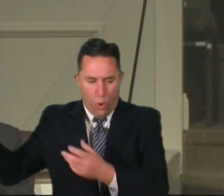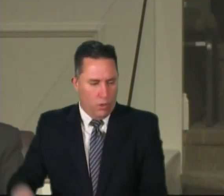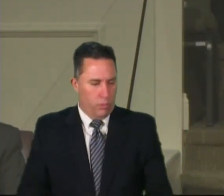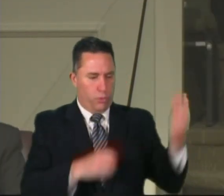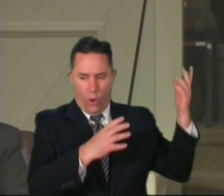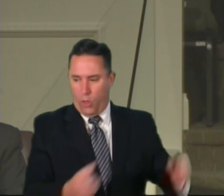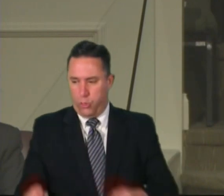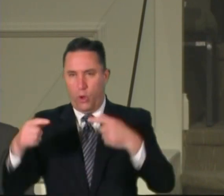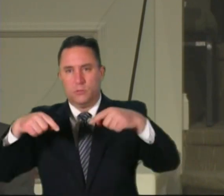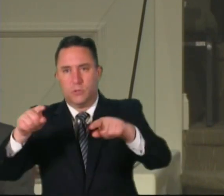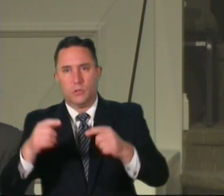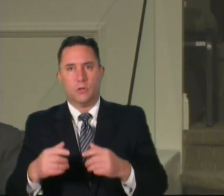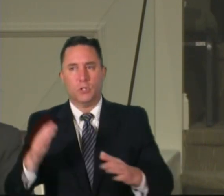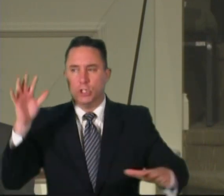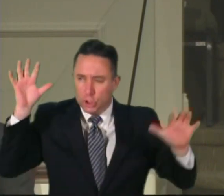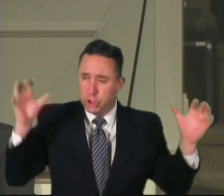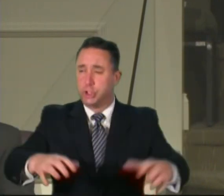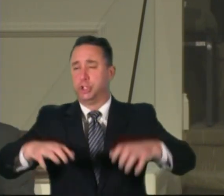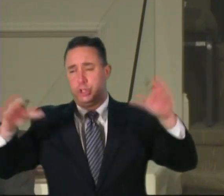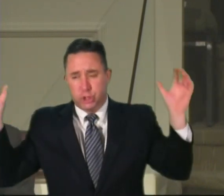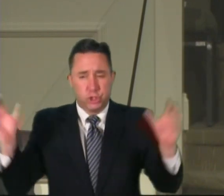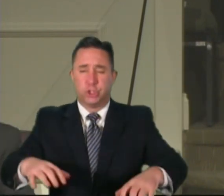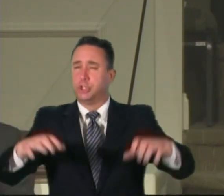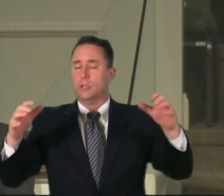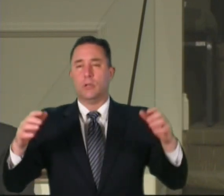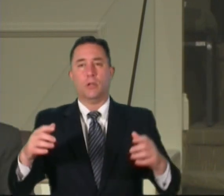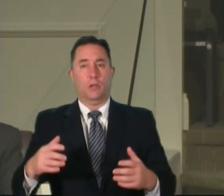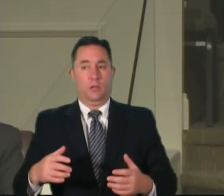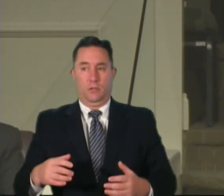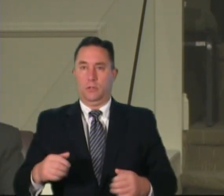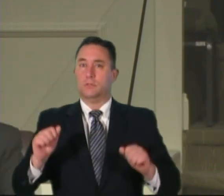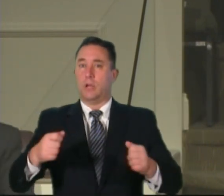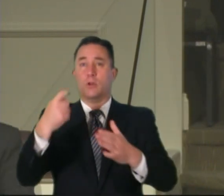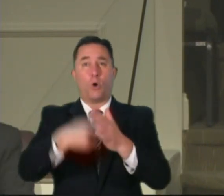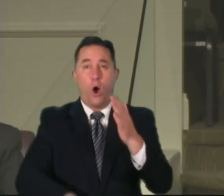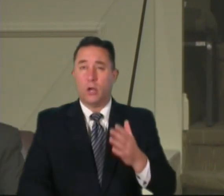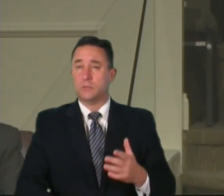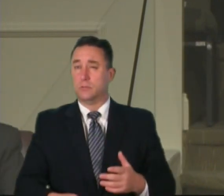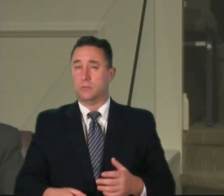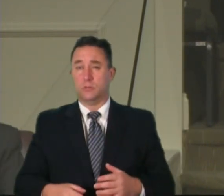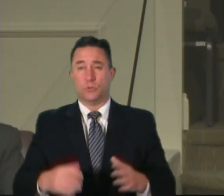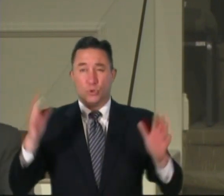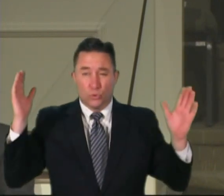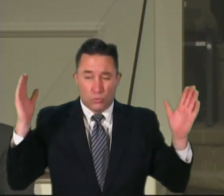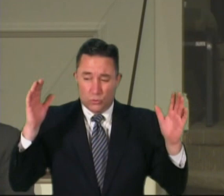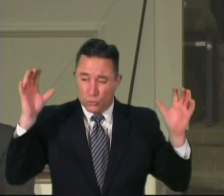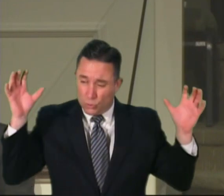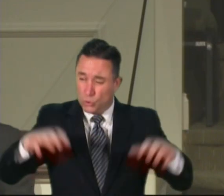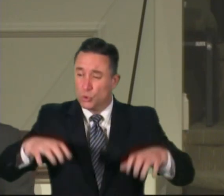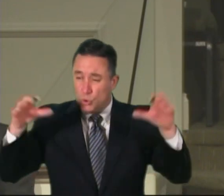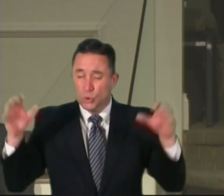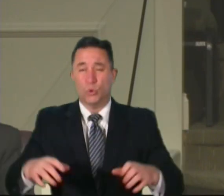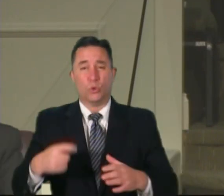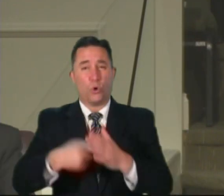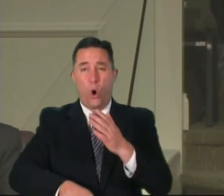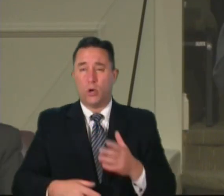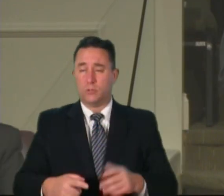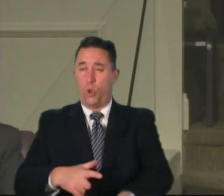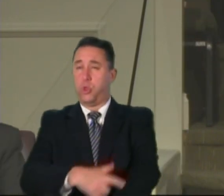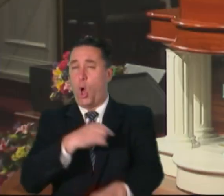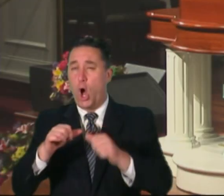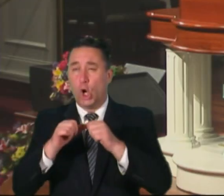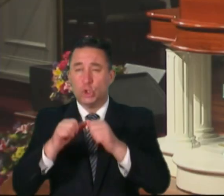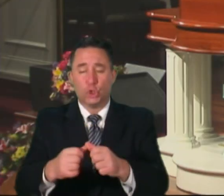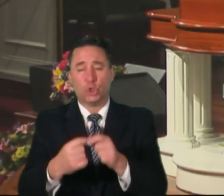resources during this time. A storm can cost you. A storm can be very costly. It can be expensive. It can be long